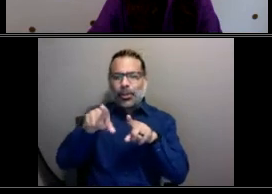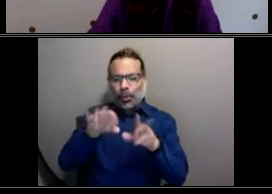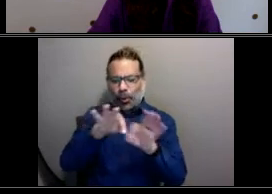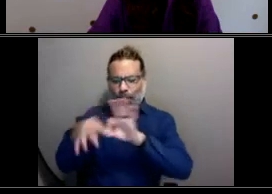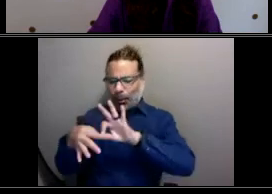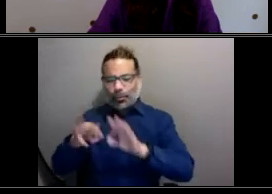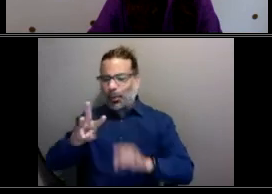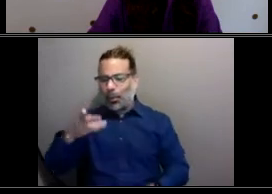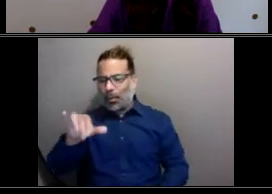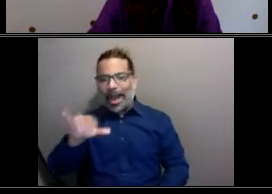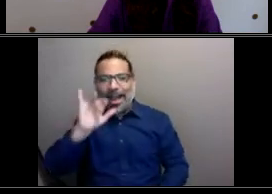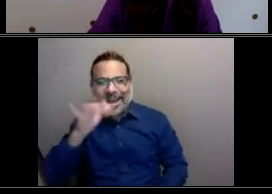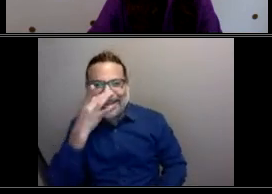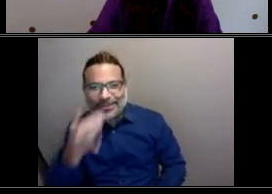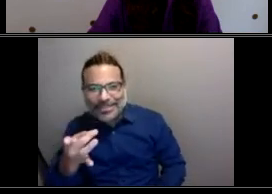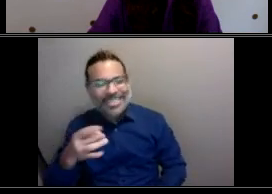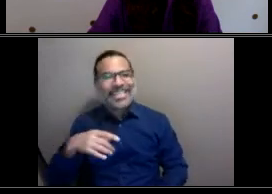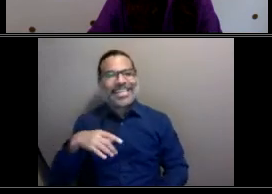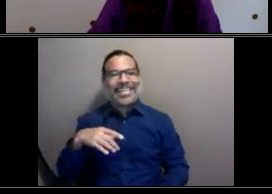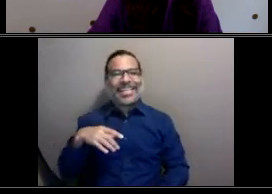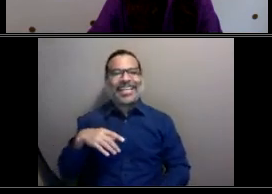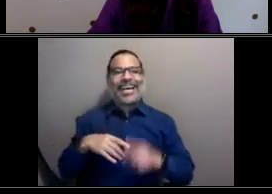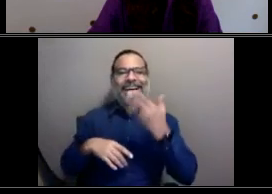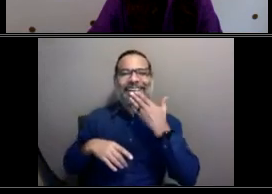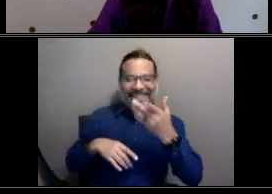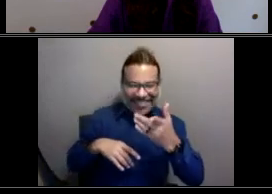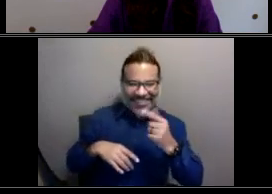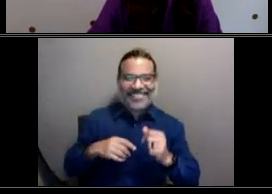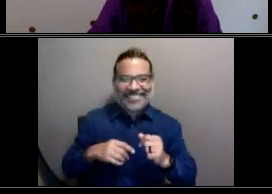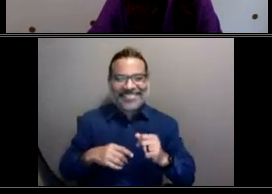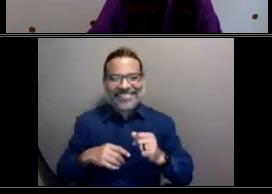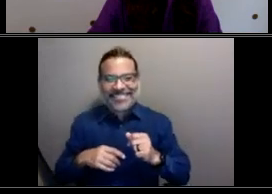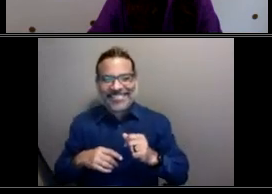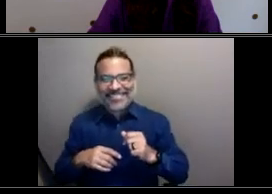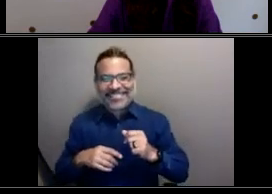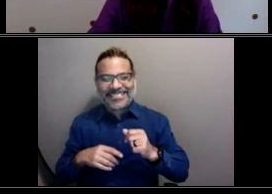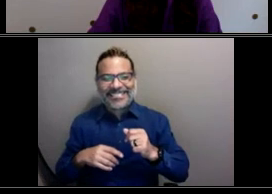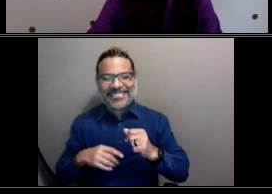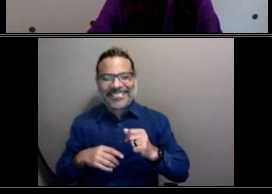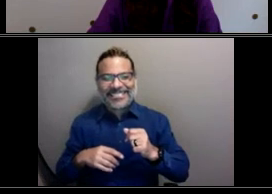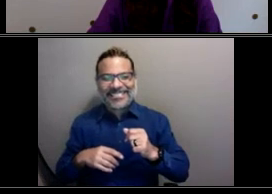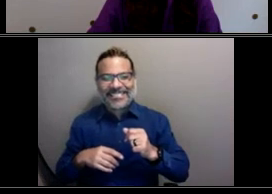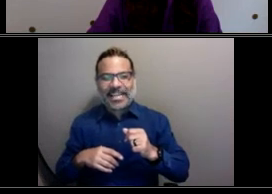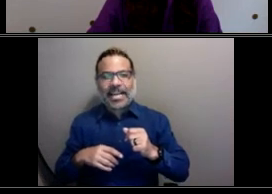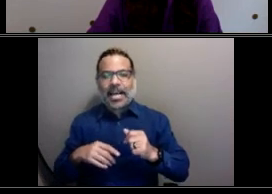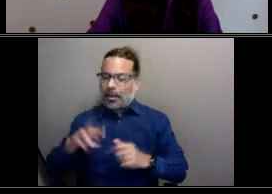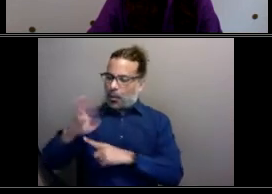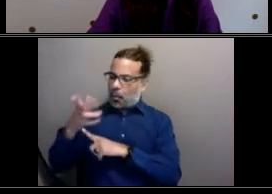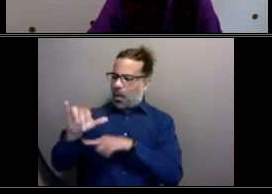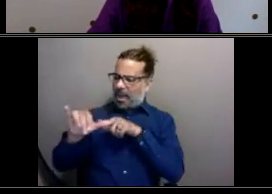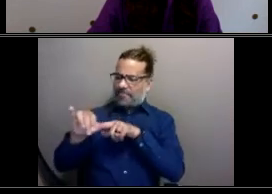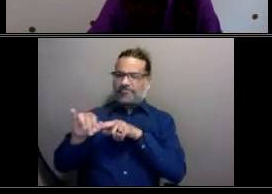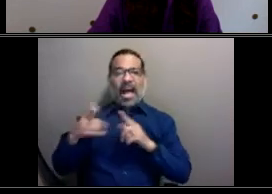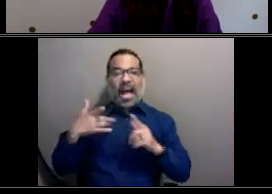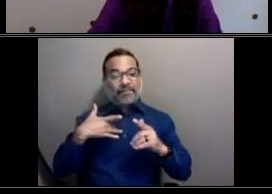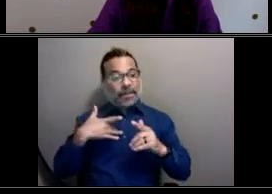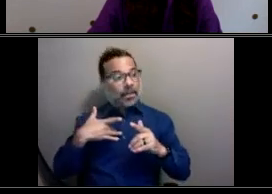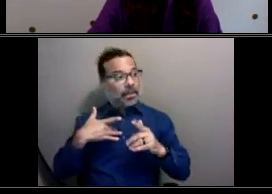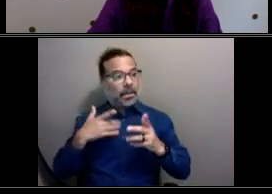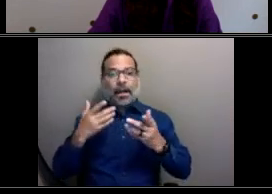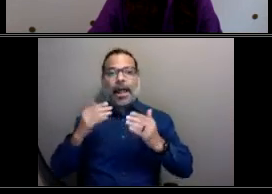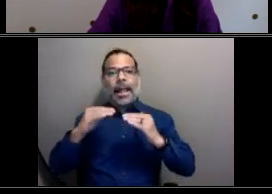And I guess the why. Throw you a loop, yeah. I mean, the why is that leveling the playing field is just the right thing to